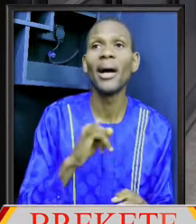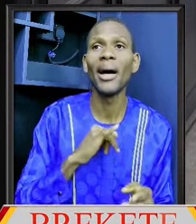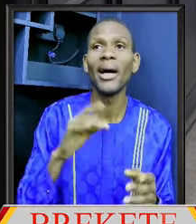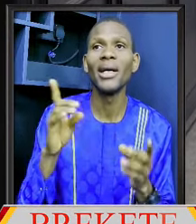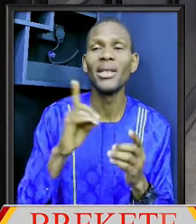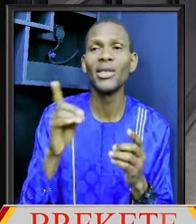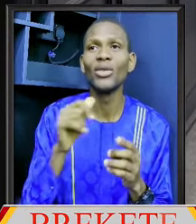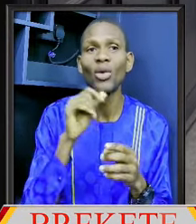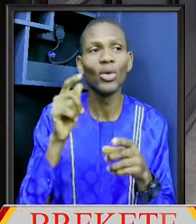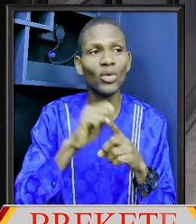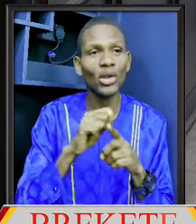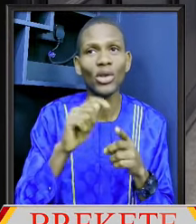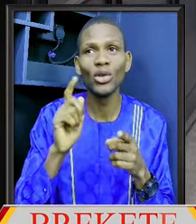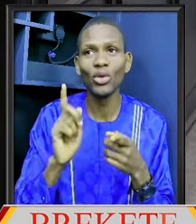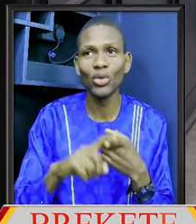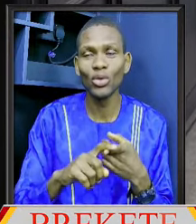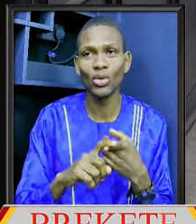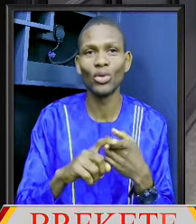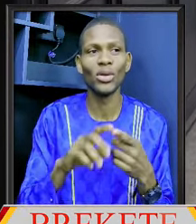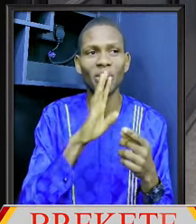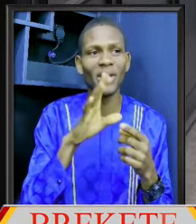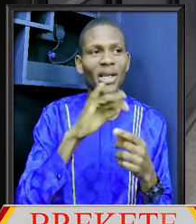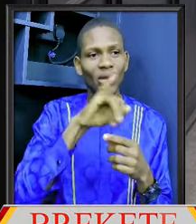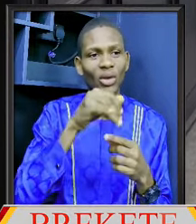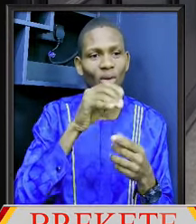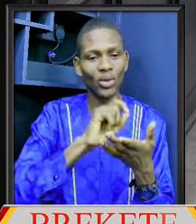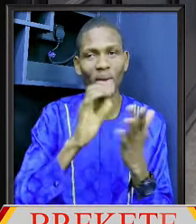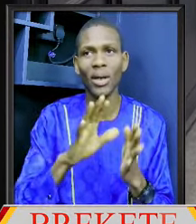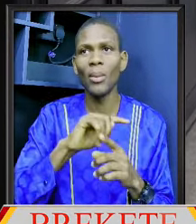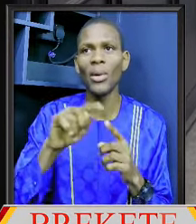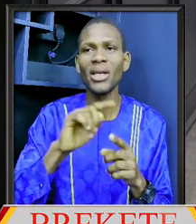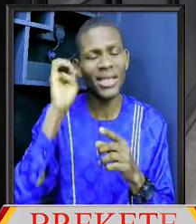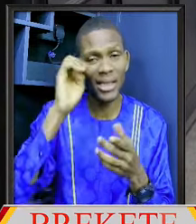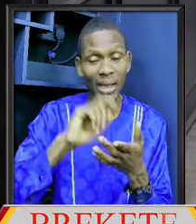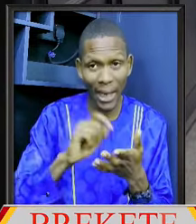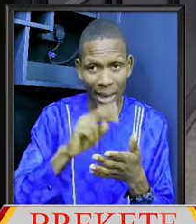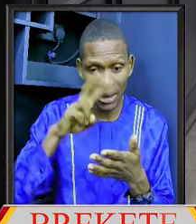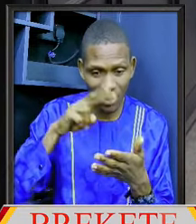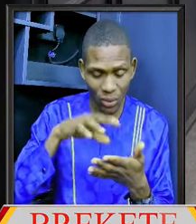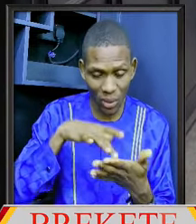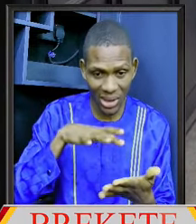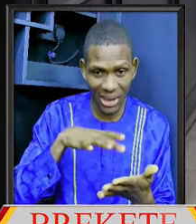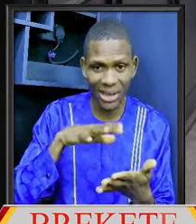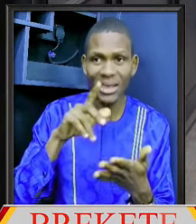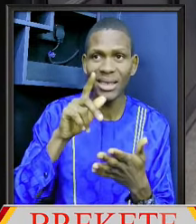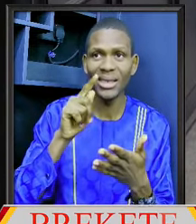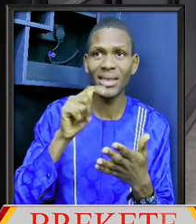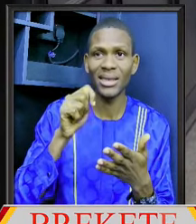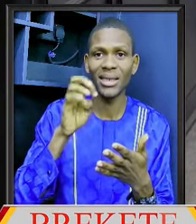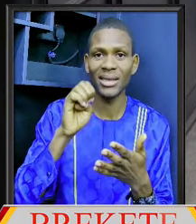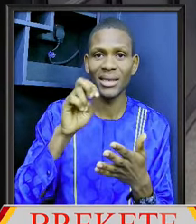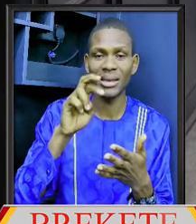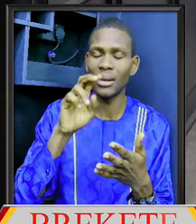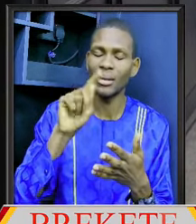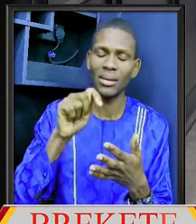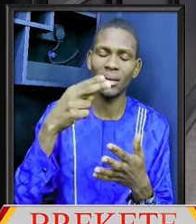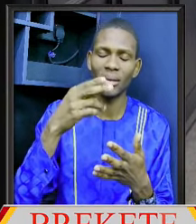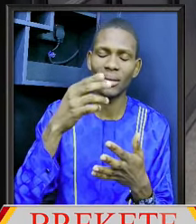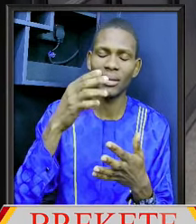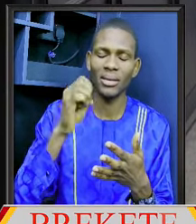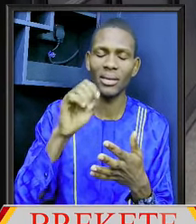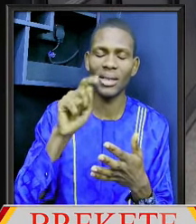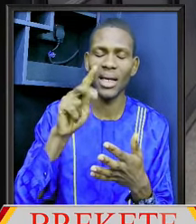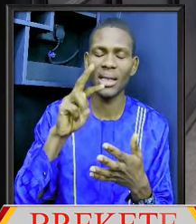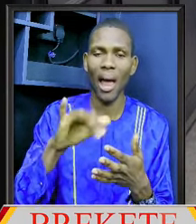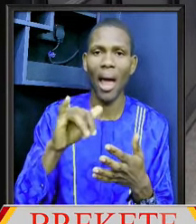be a journalist. I read theater arts. But once somebody asked me, can you do this program? I said, yes, I have never done it.